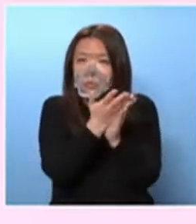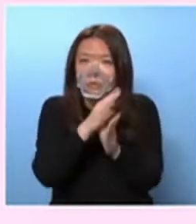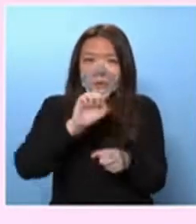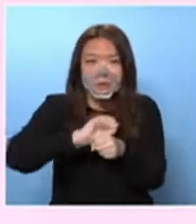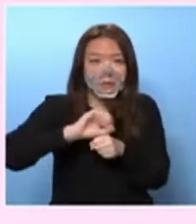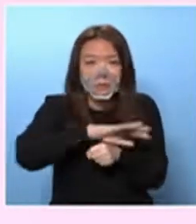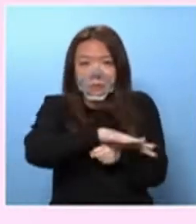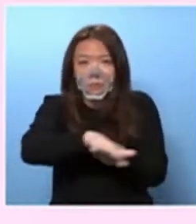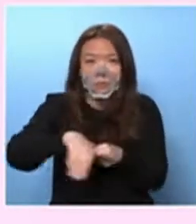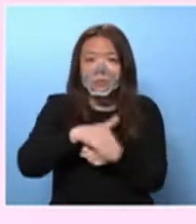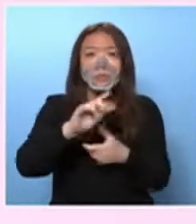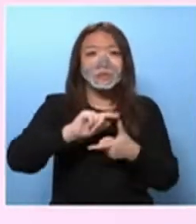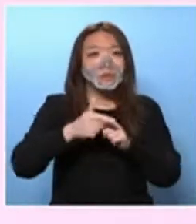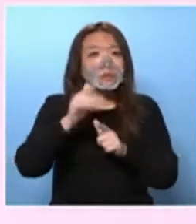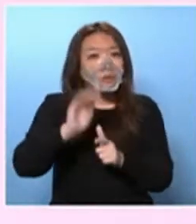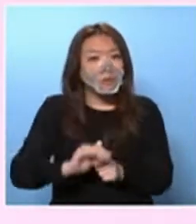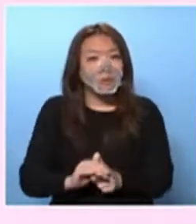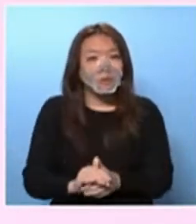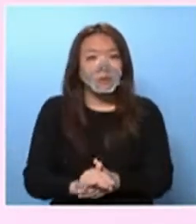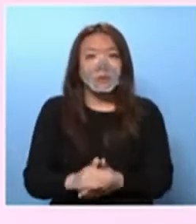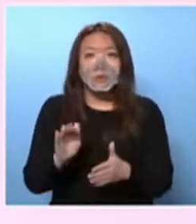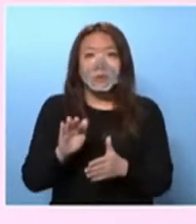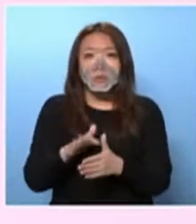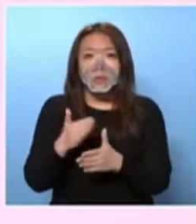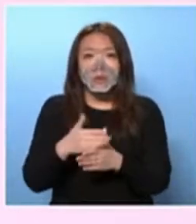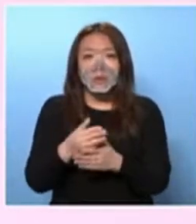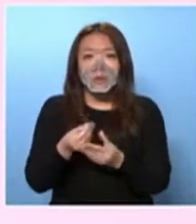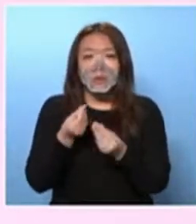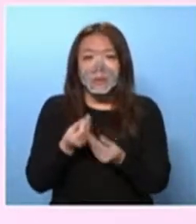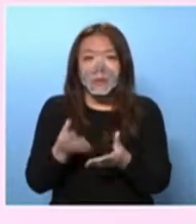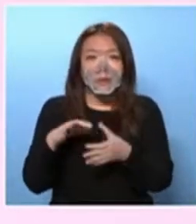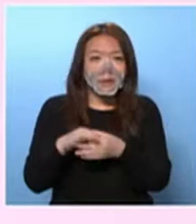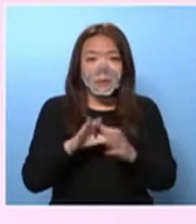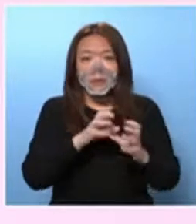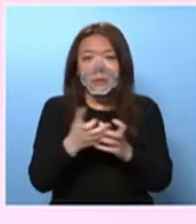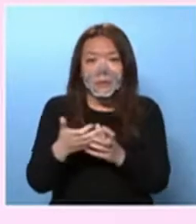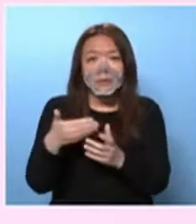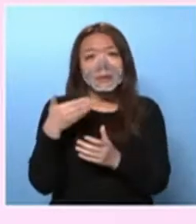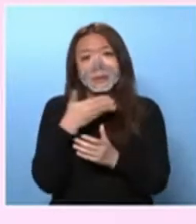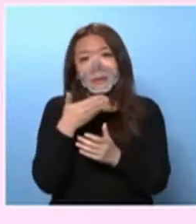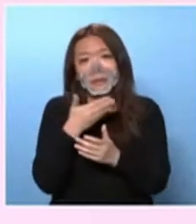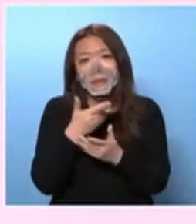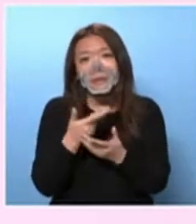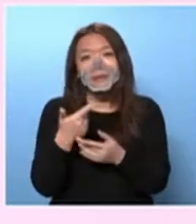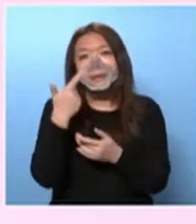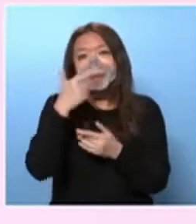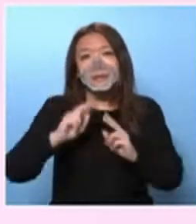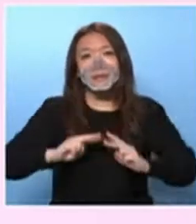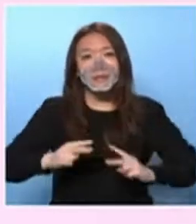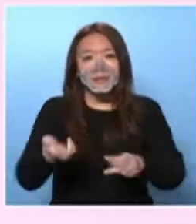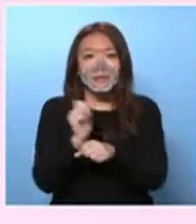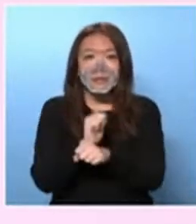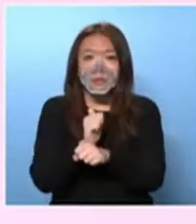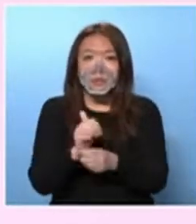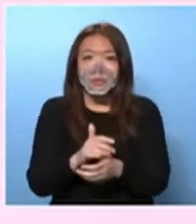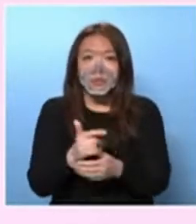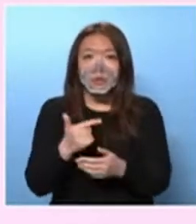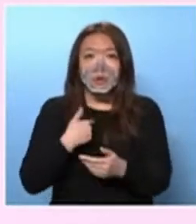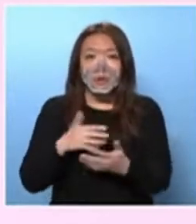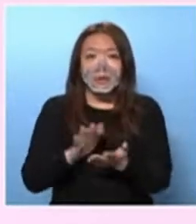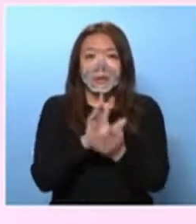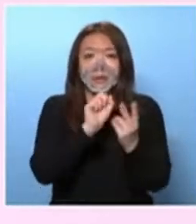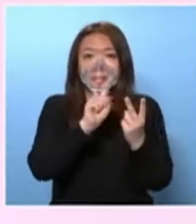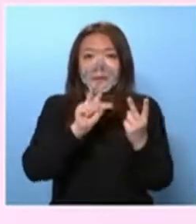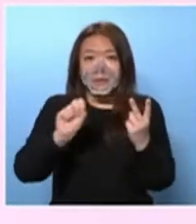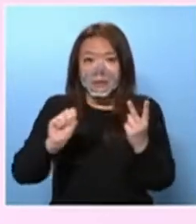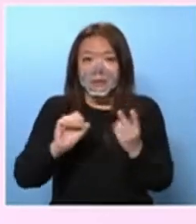from expanding the reach of arts and its form of presentation, such integration has also brought new development opportunities for the relevant sectors,